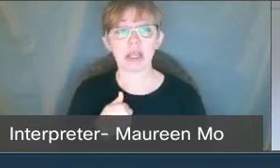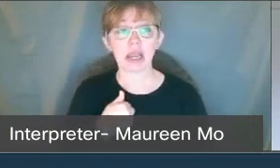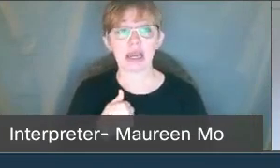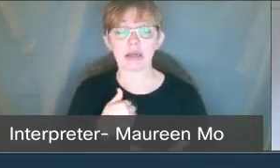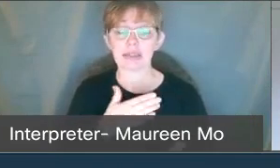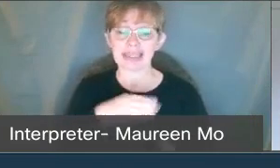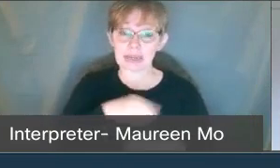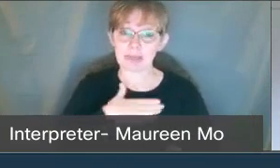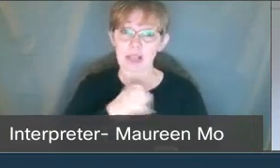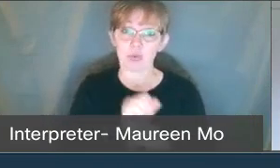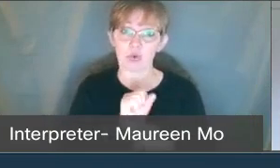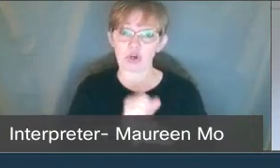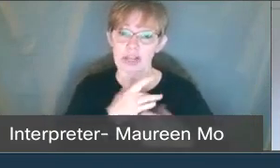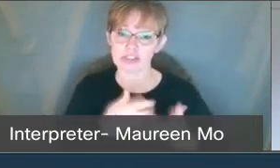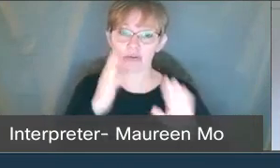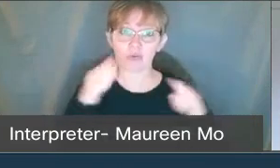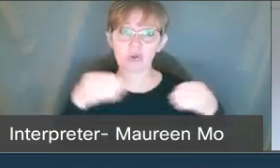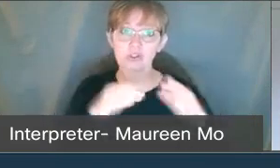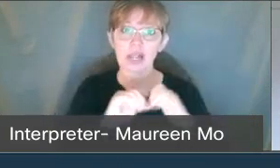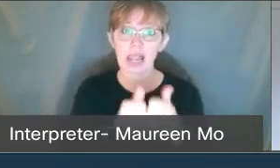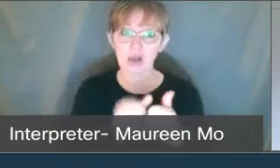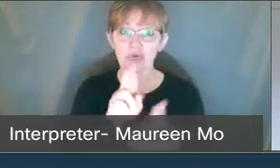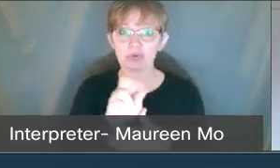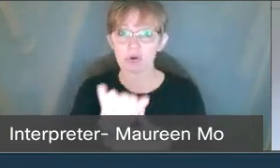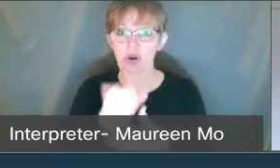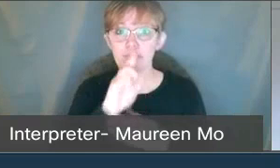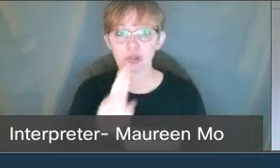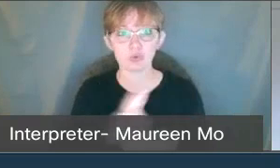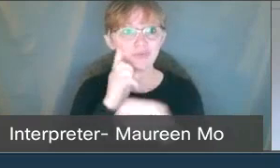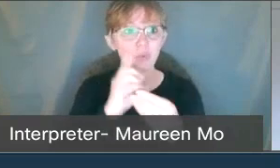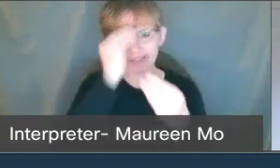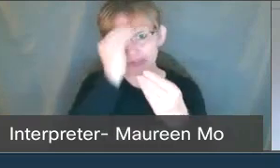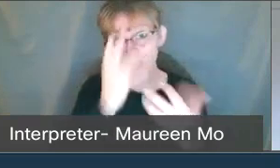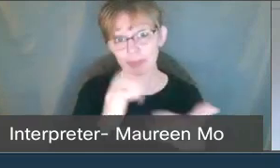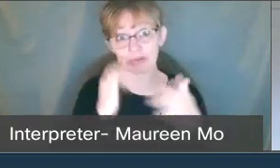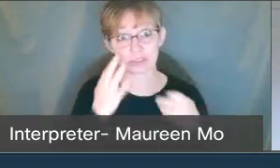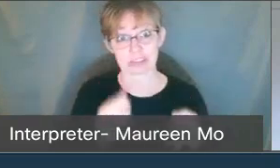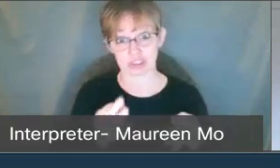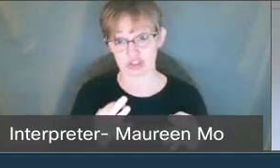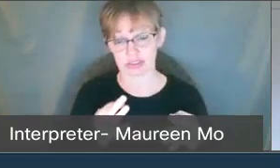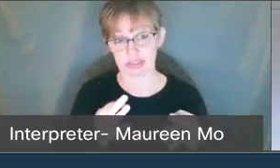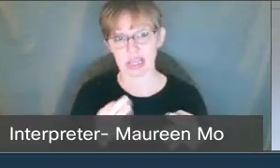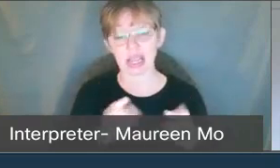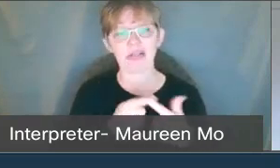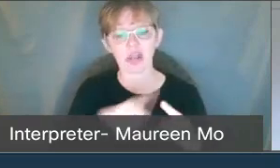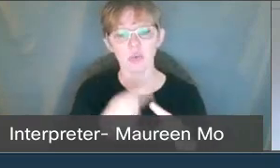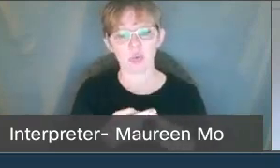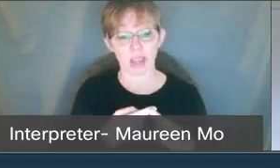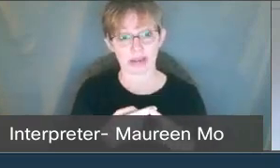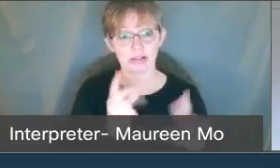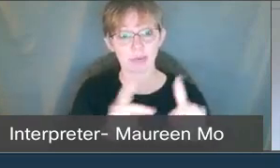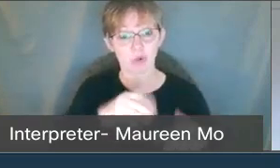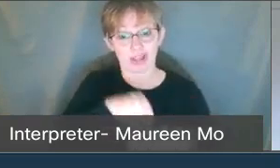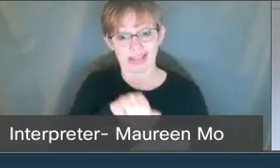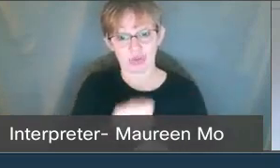my work on how instruments are being used to inform those decisions. And then once folks are in those settings, how the